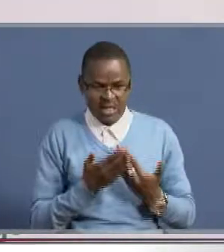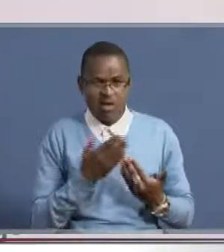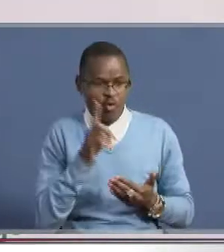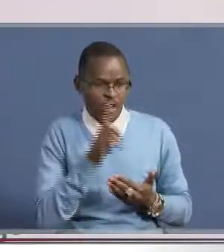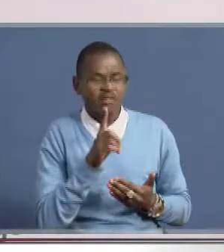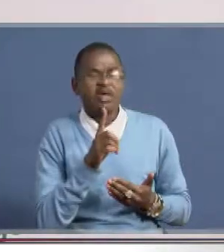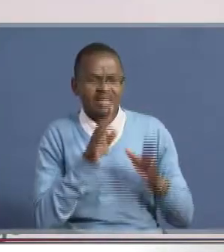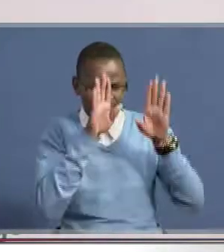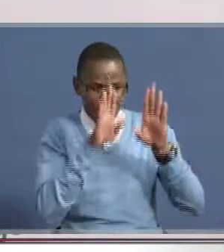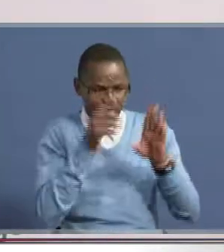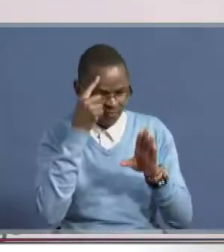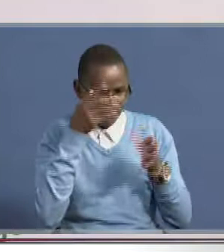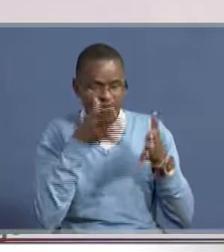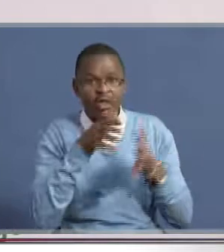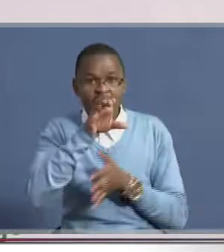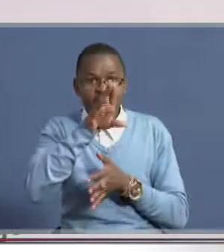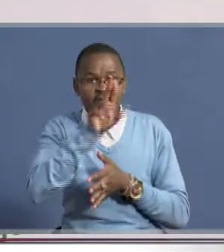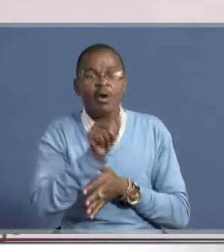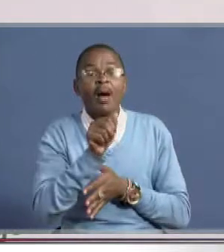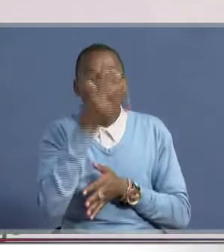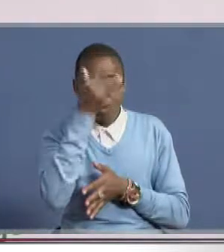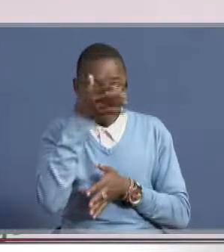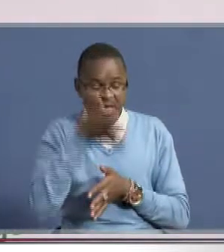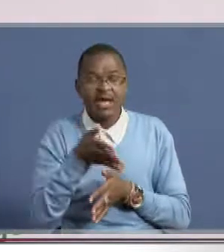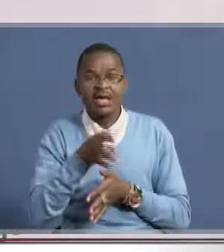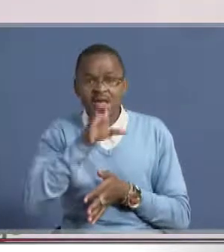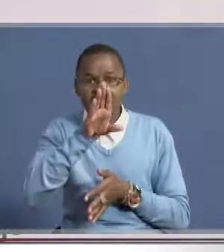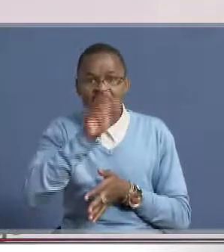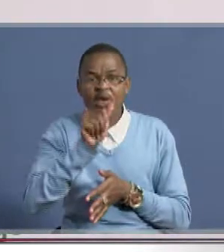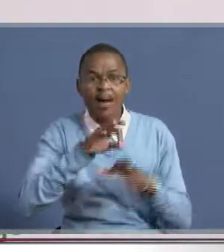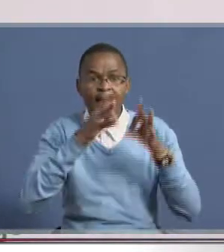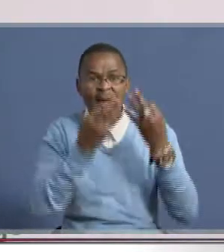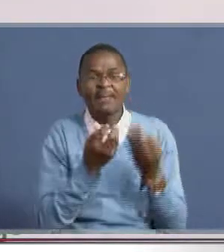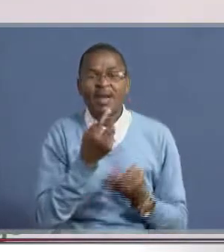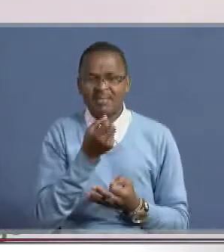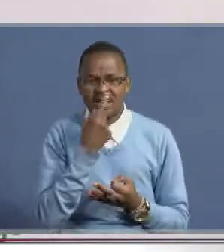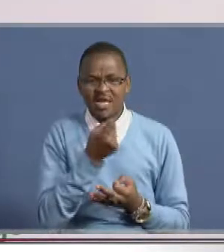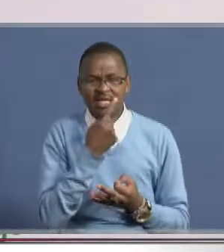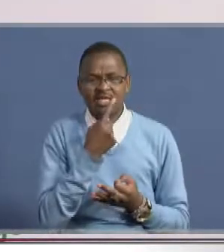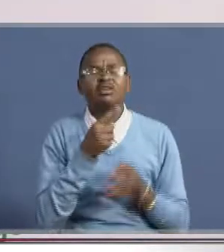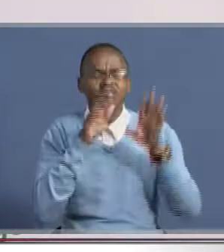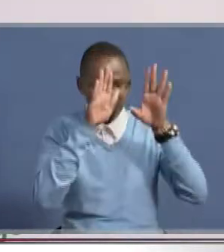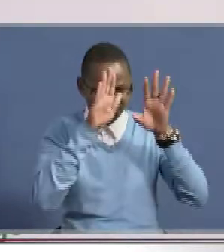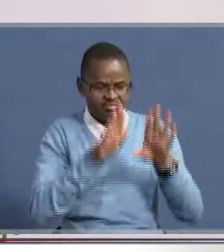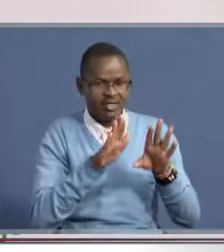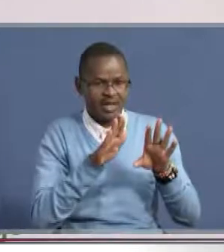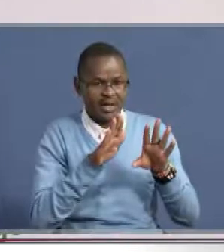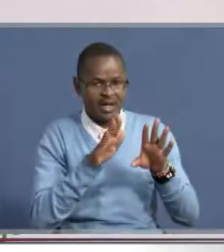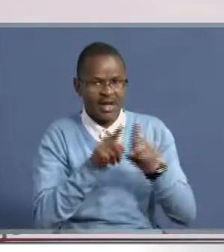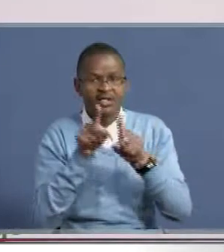ground. And this is why the Cuban doctors are here. Because in Cuba, family medicine is fundamental to being qualified as a